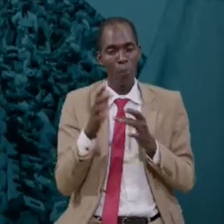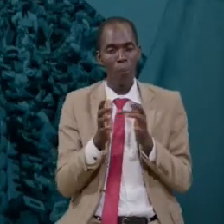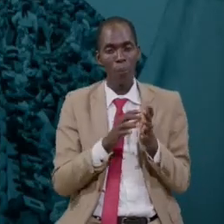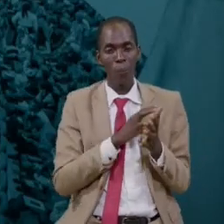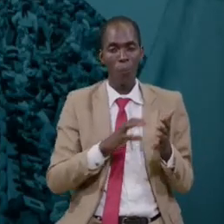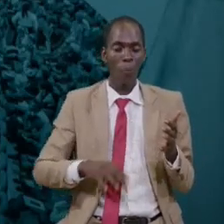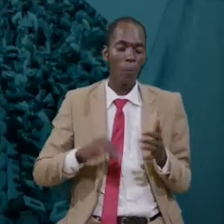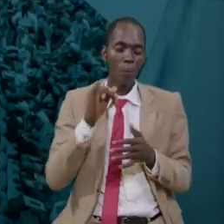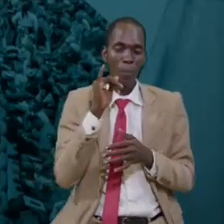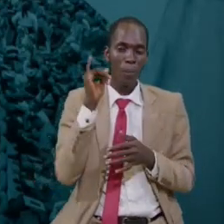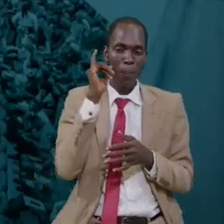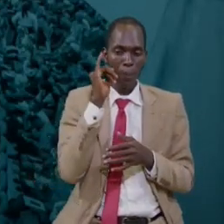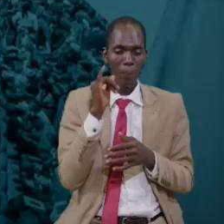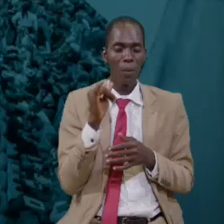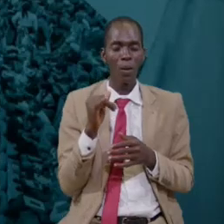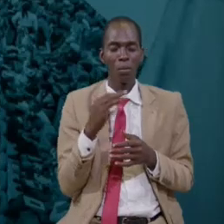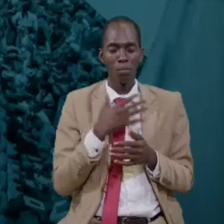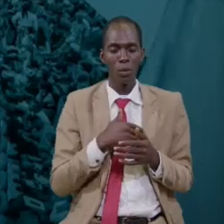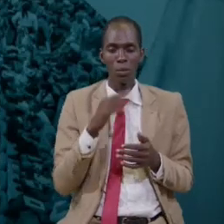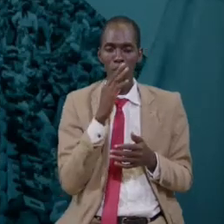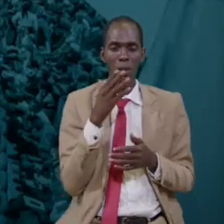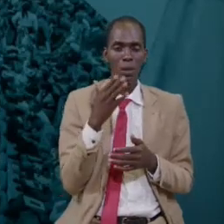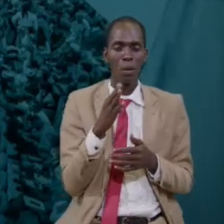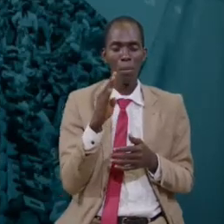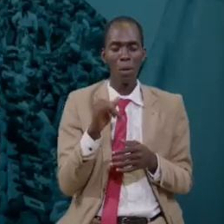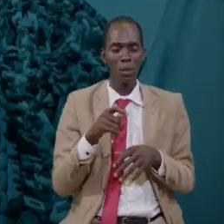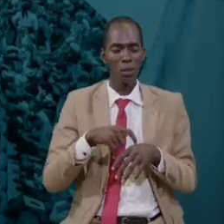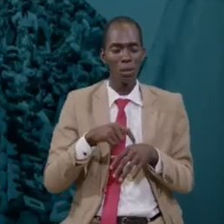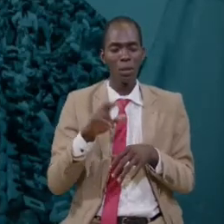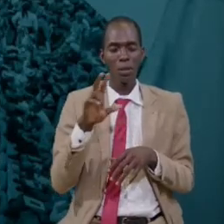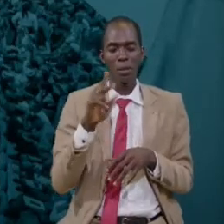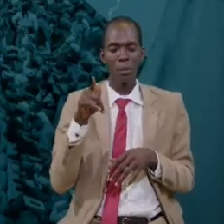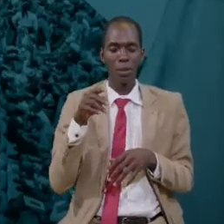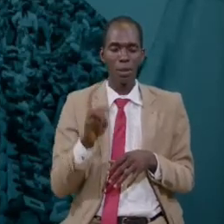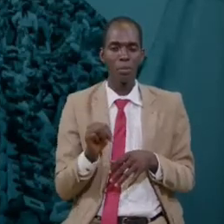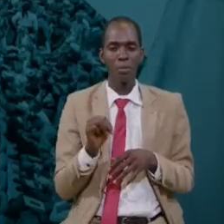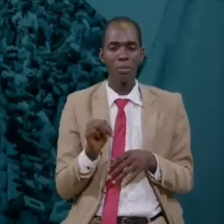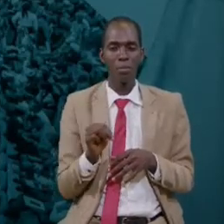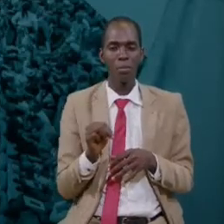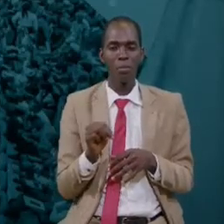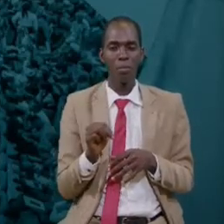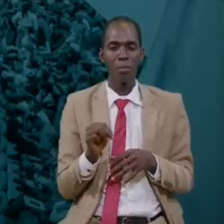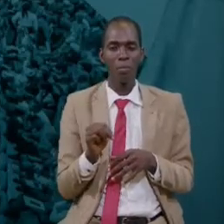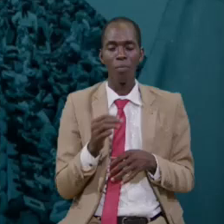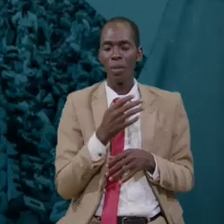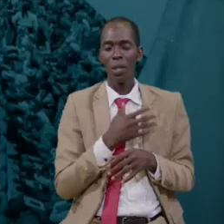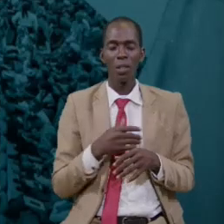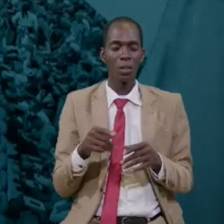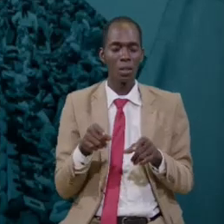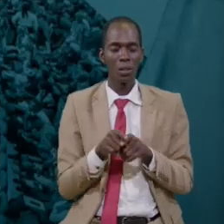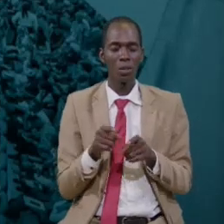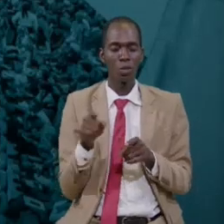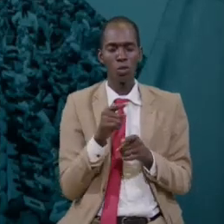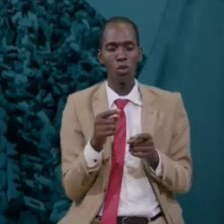there by 3 p.m. Be there by 3 p.m. And as you come, we'll have some time with